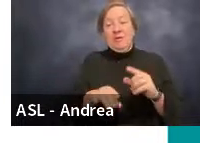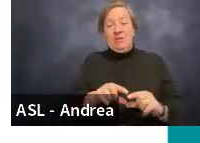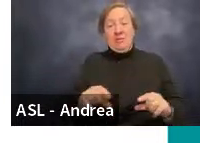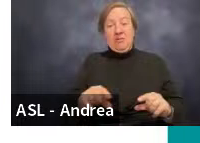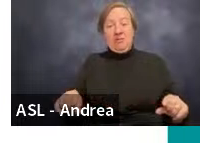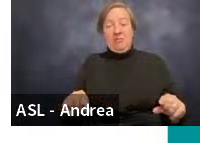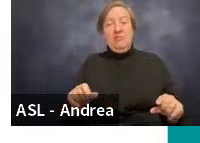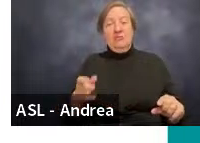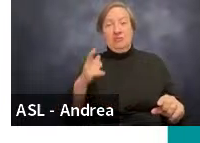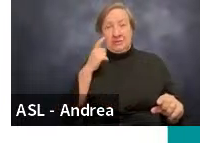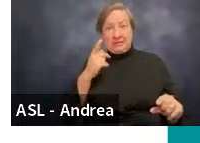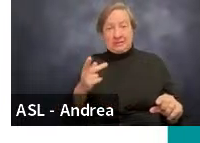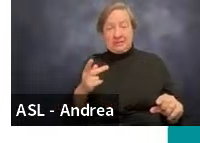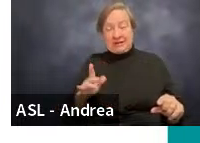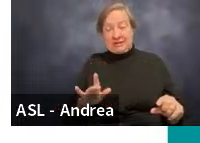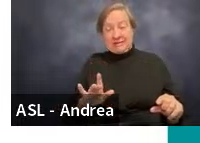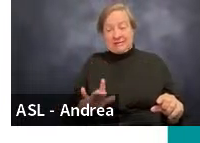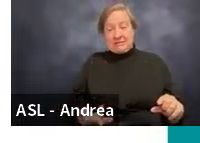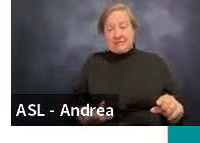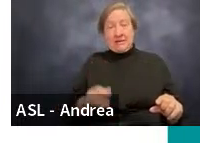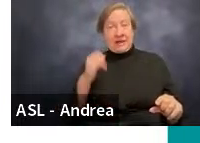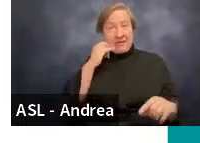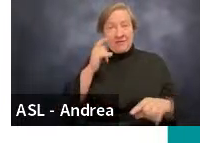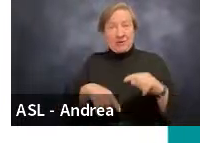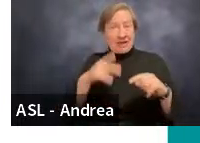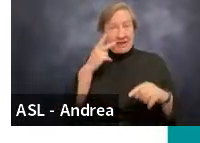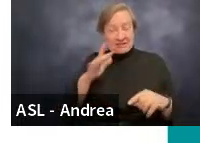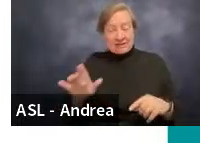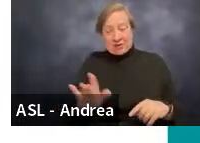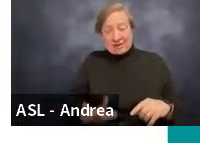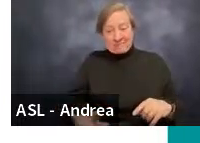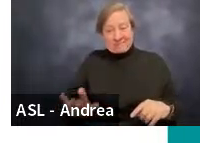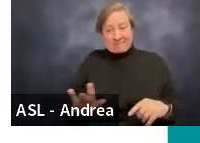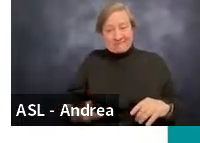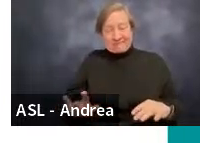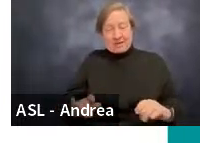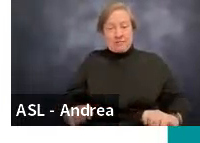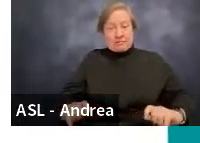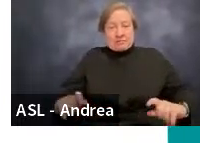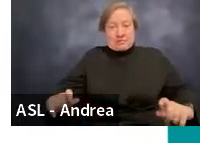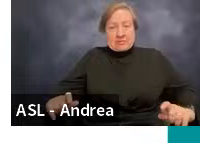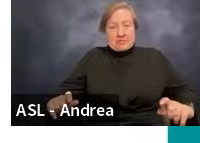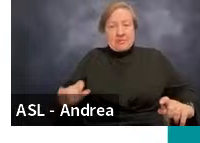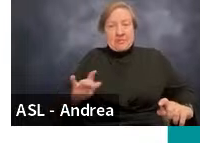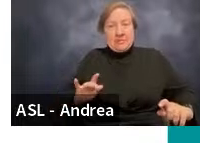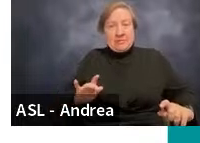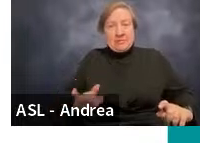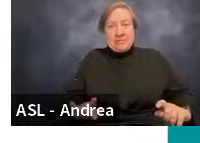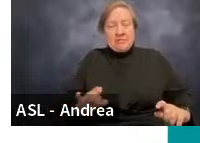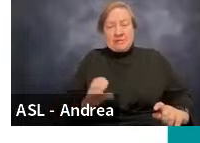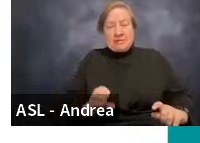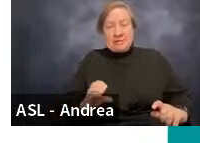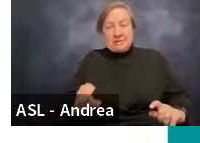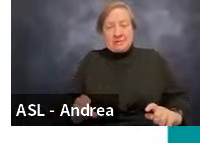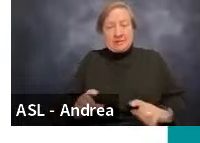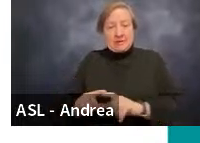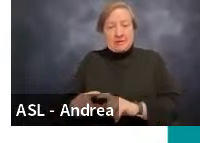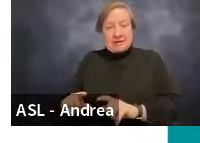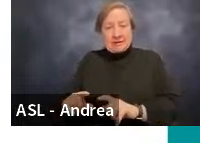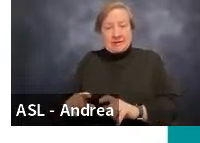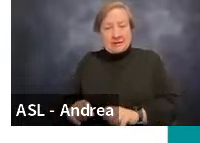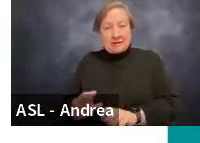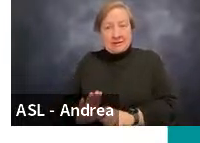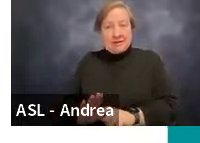menu of options. If you can't see the menu, hover your mouse over the bottom middle of the screen. Click the square CC